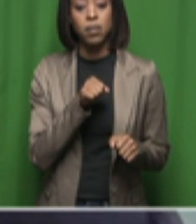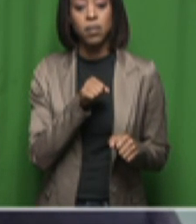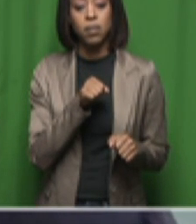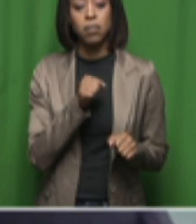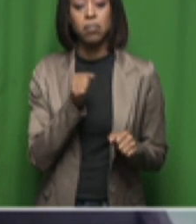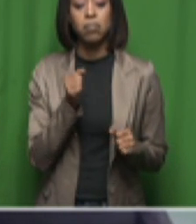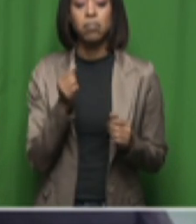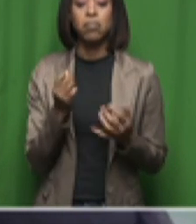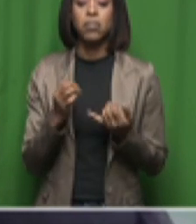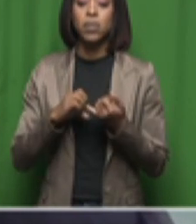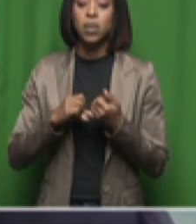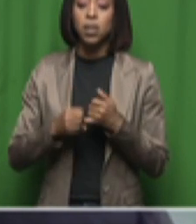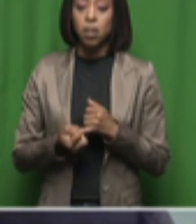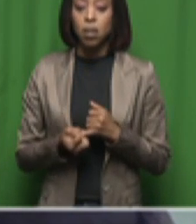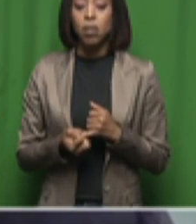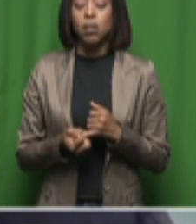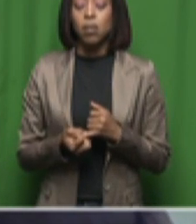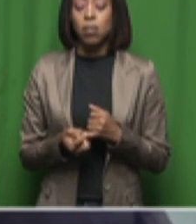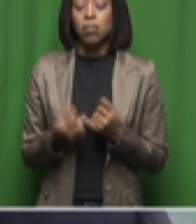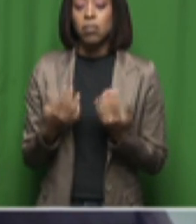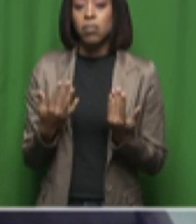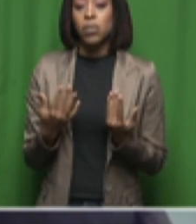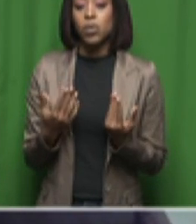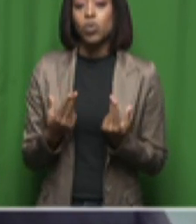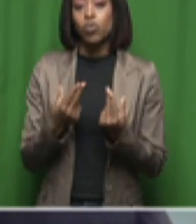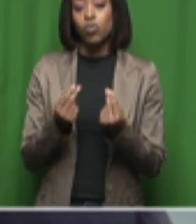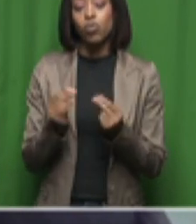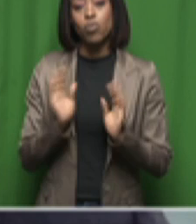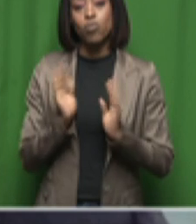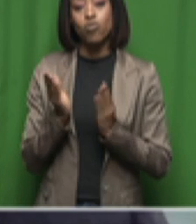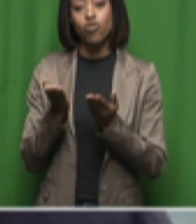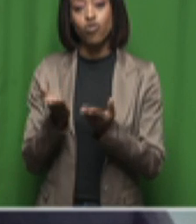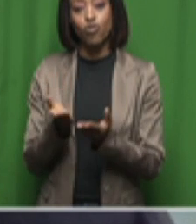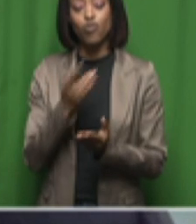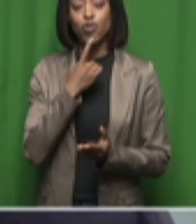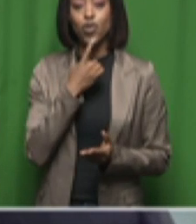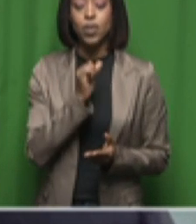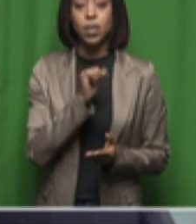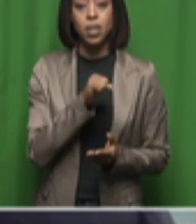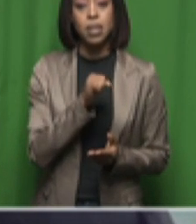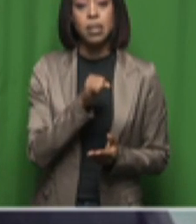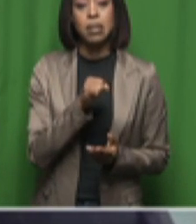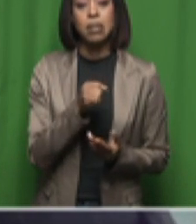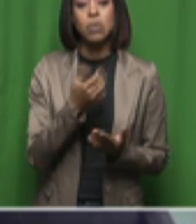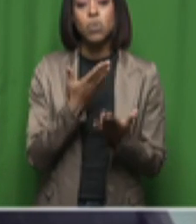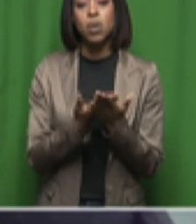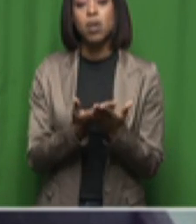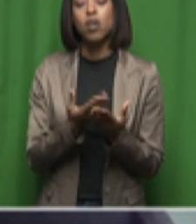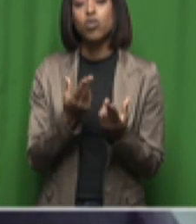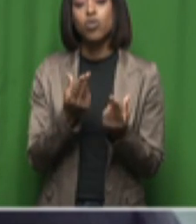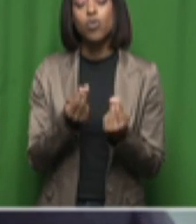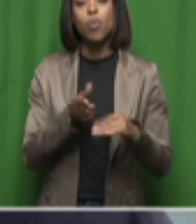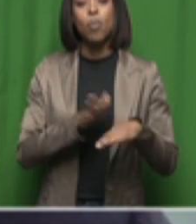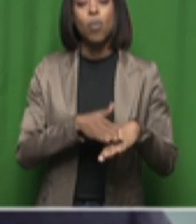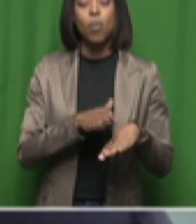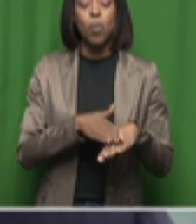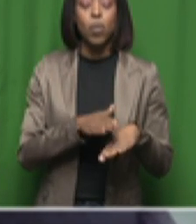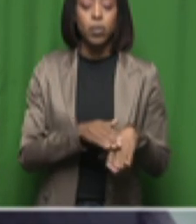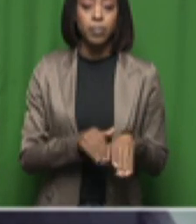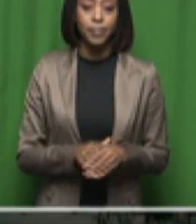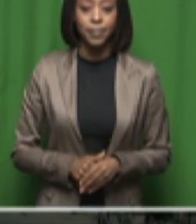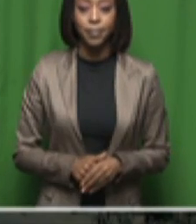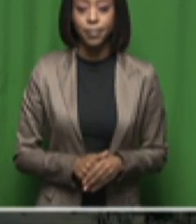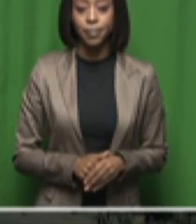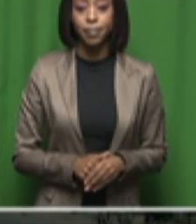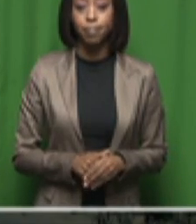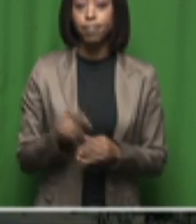and trying to institute that behavior to say we can do a whole lot more with little. And how